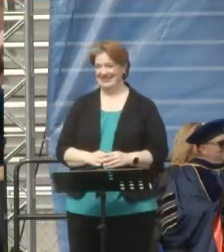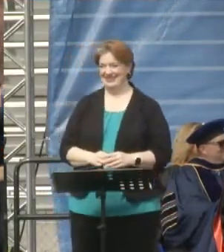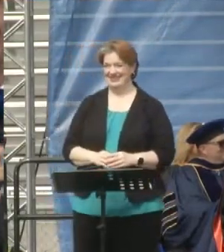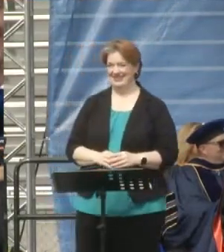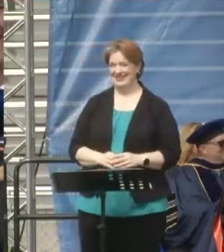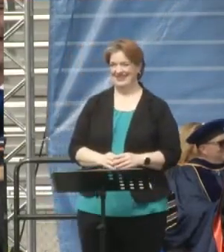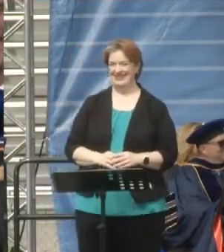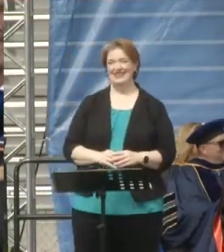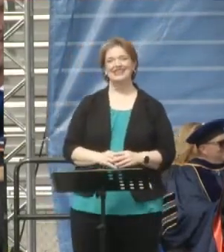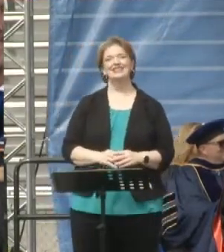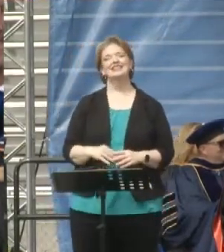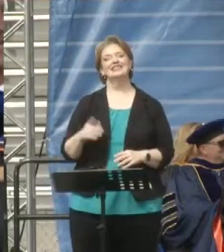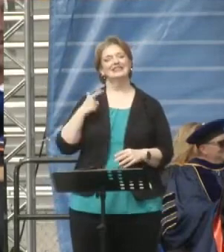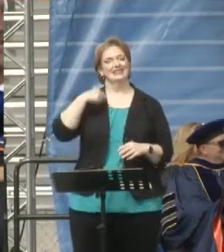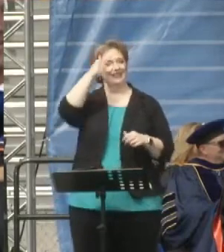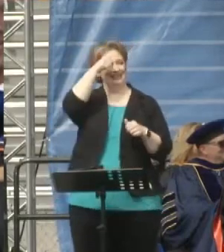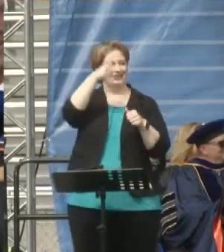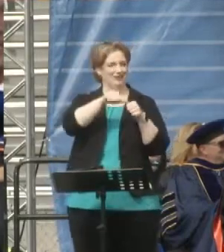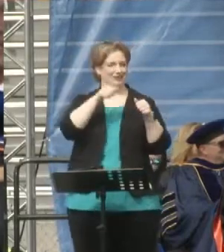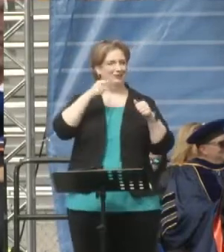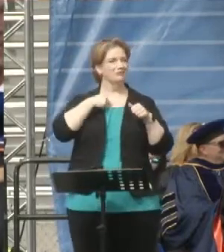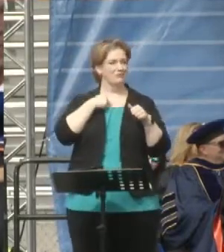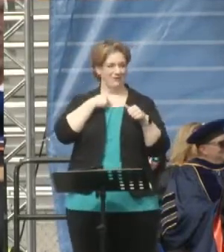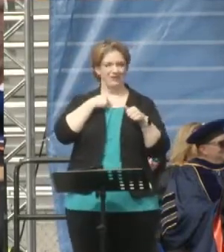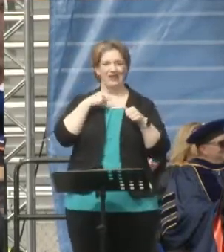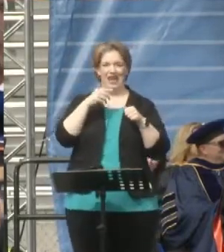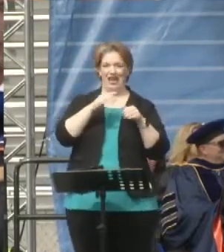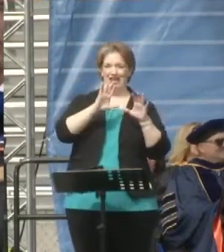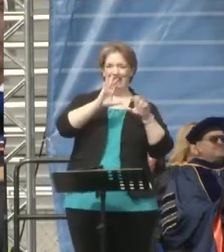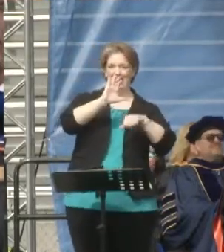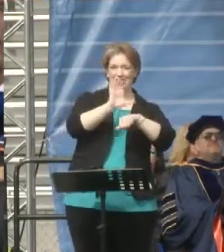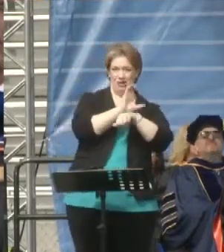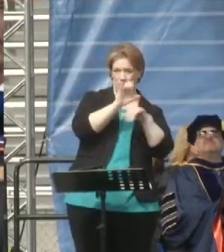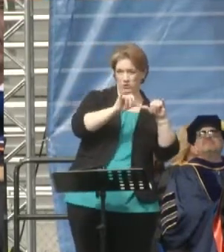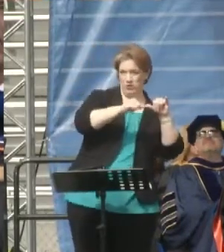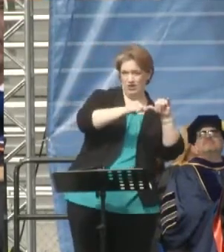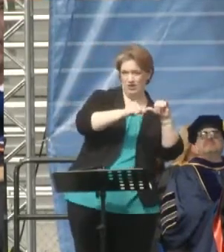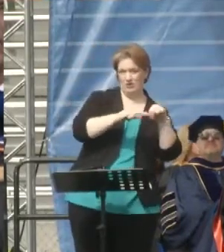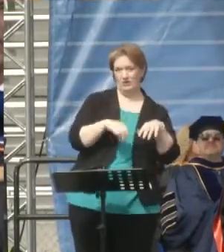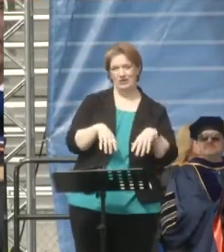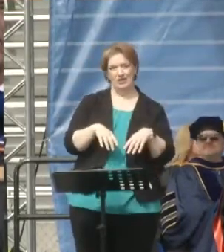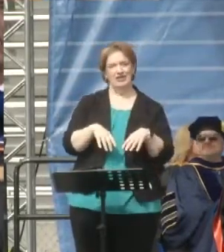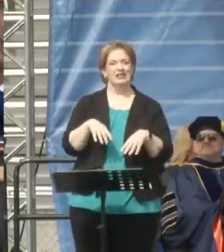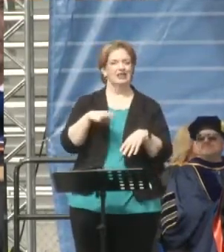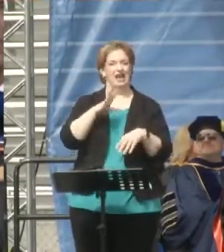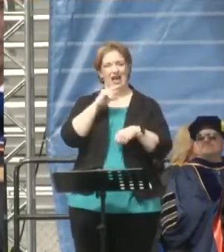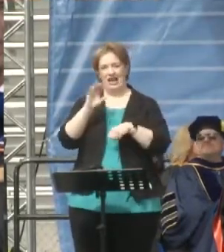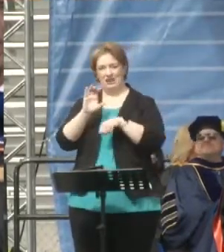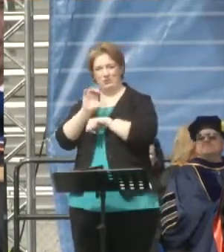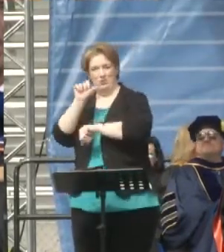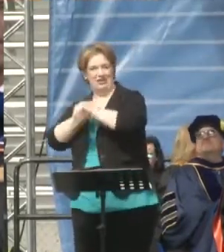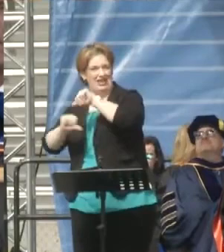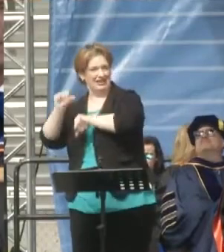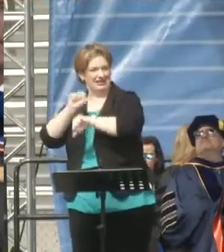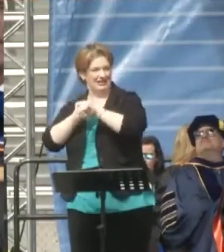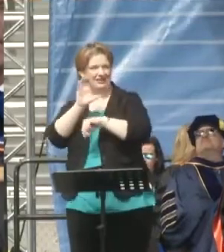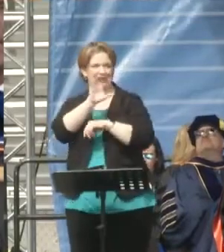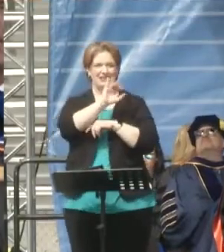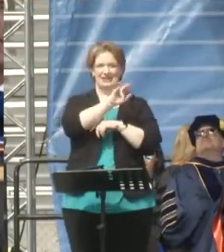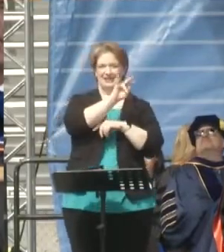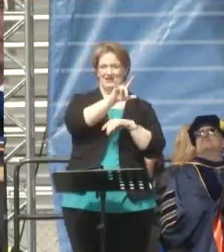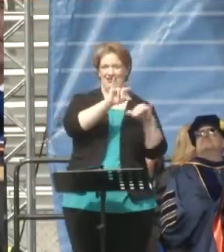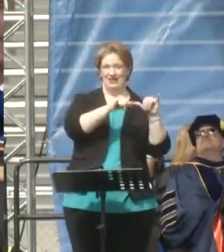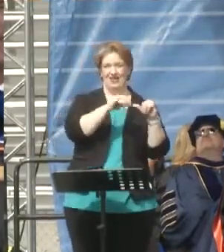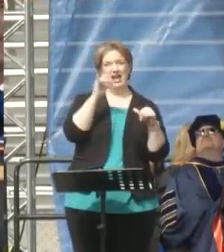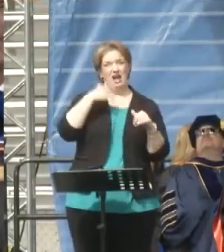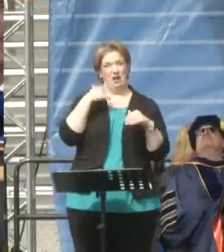I was studying electrical engineering and computer science. At the time, I was taking a class from a professor who was a Nobel